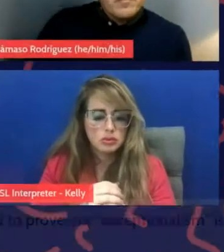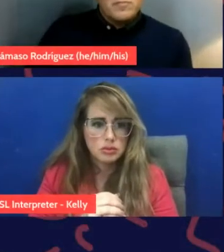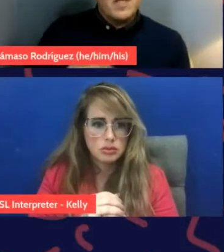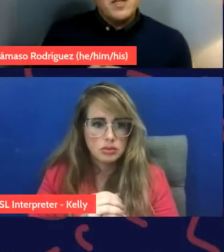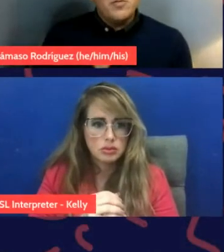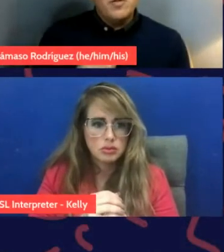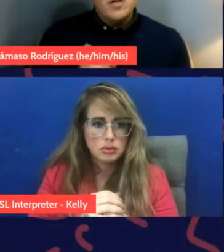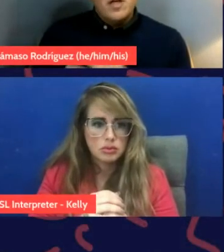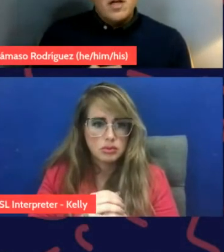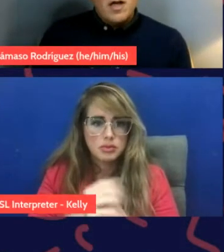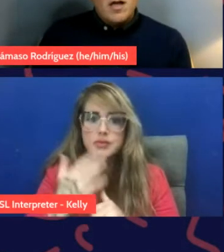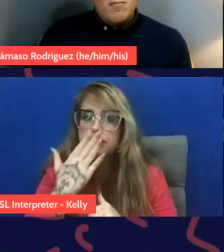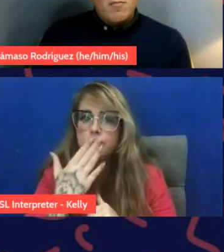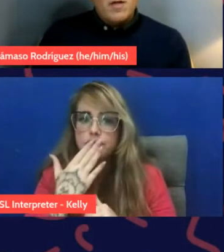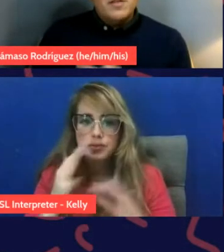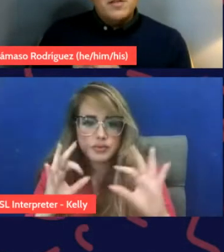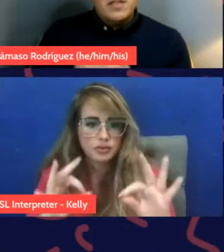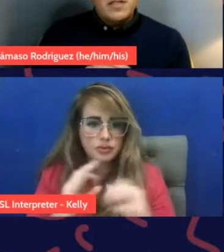Yeah, thank you.